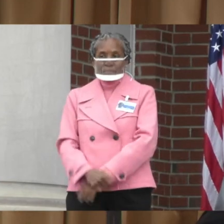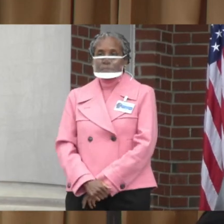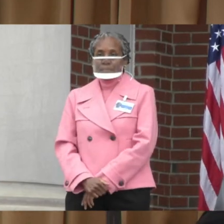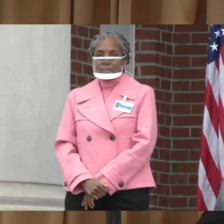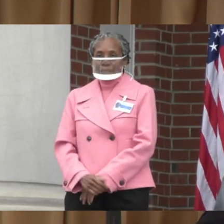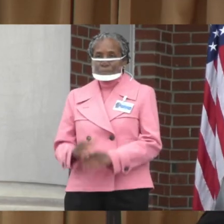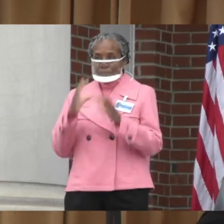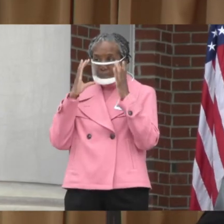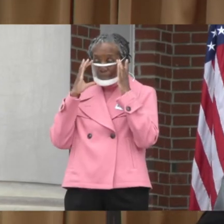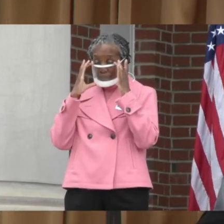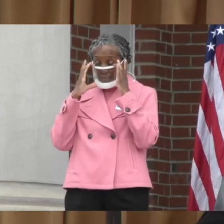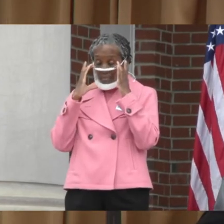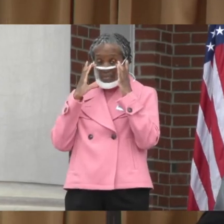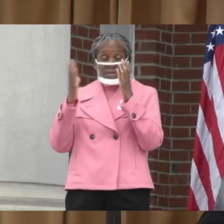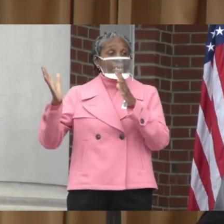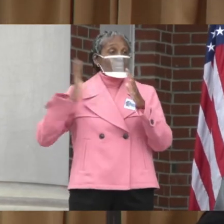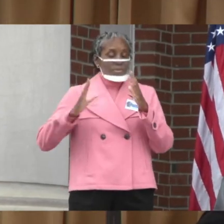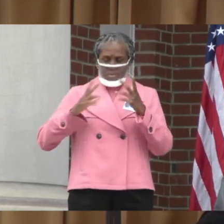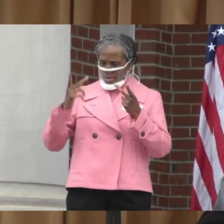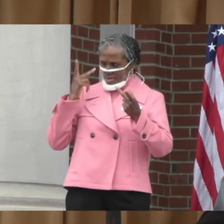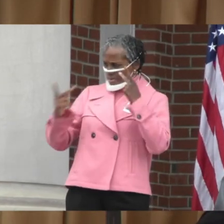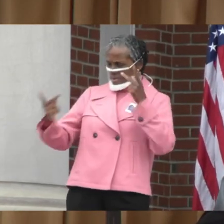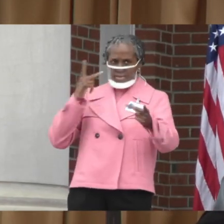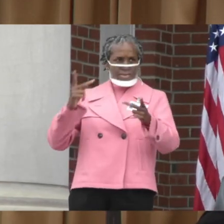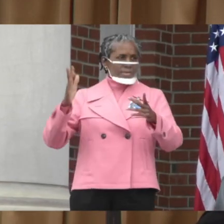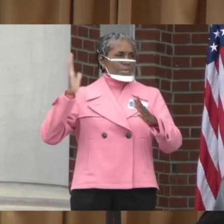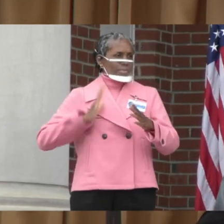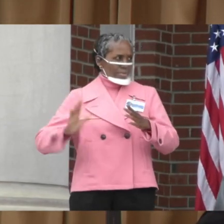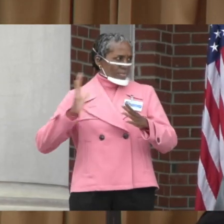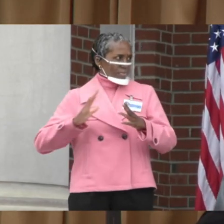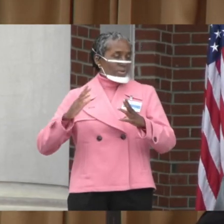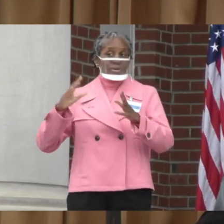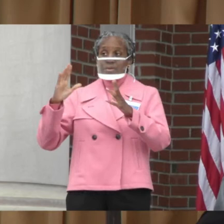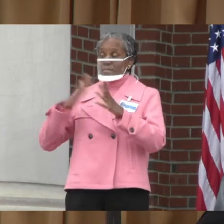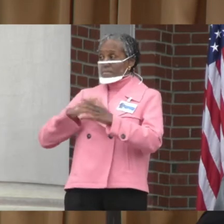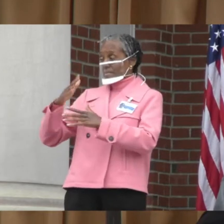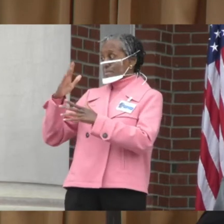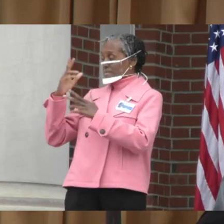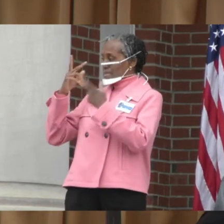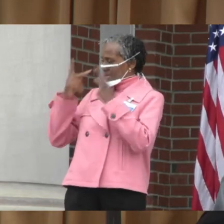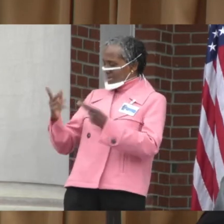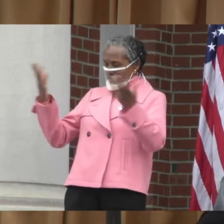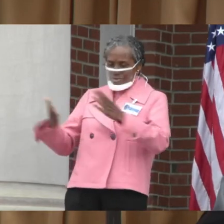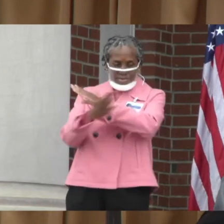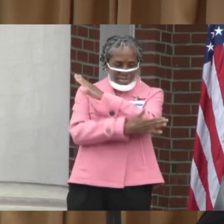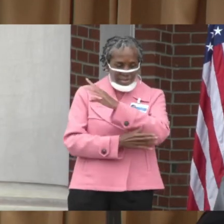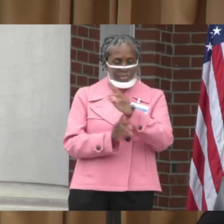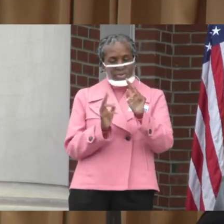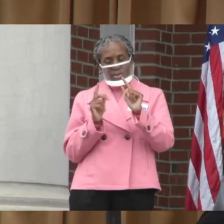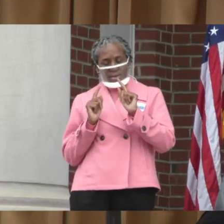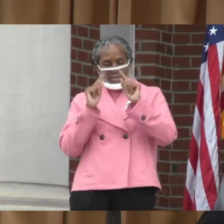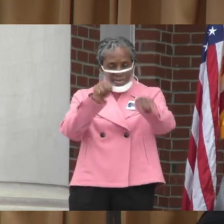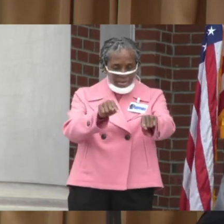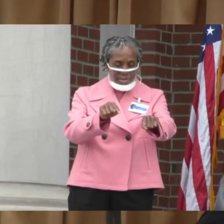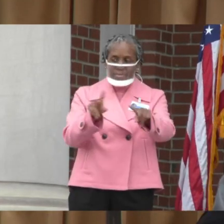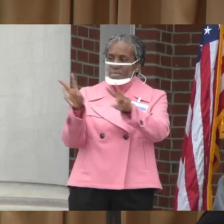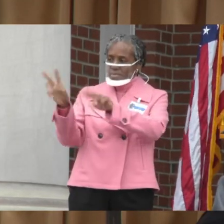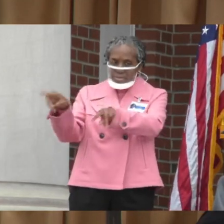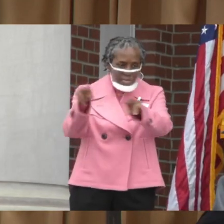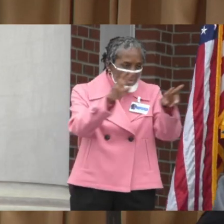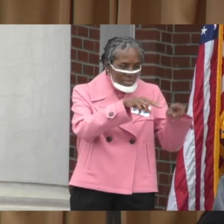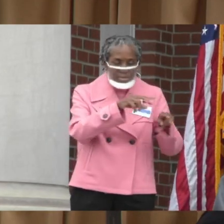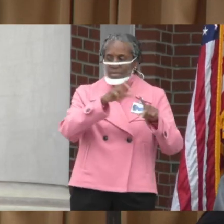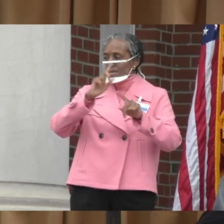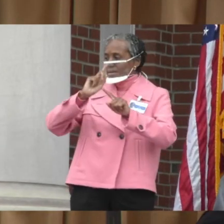I have seen this before. When I am welcomed into this country, time and time again, by all different